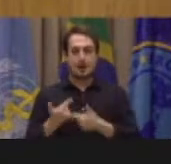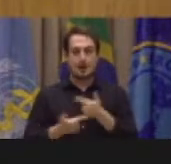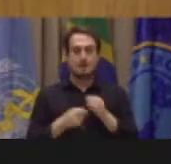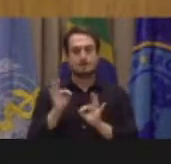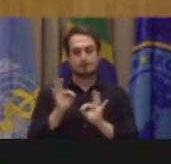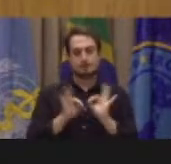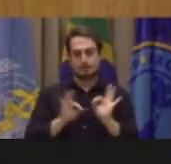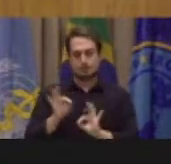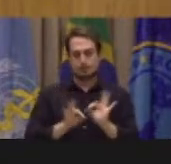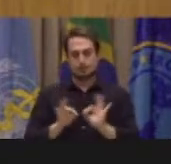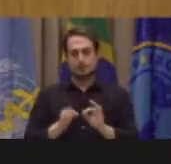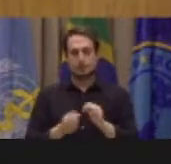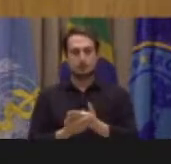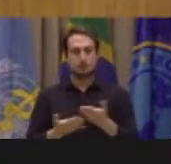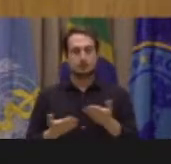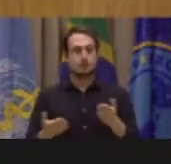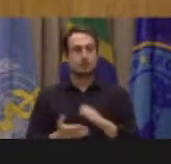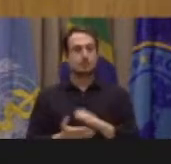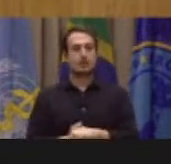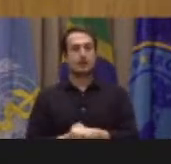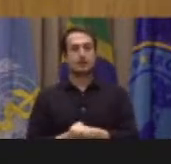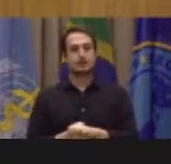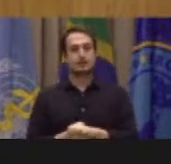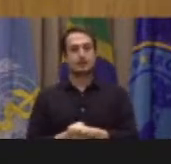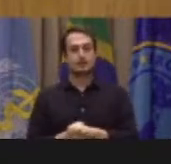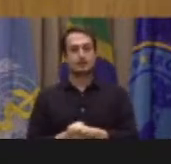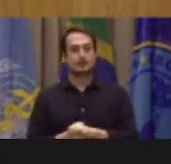executing their planning and managing